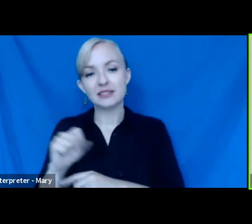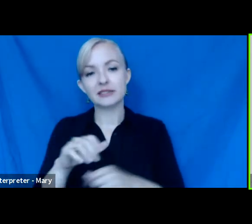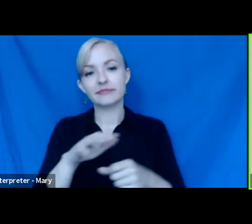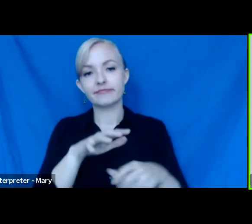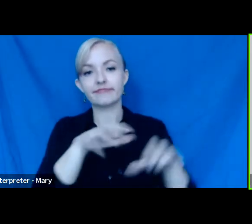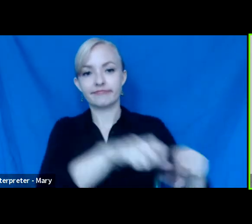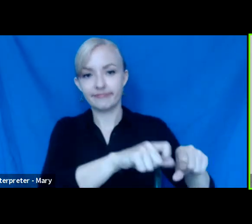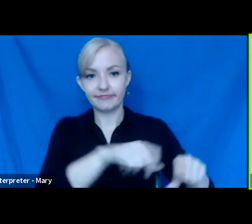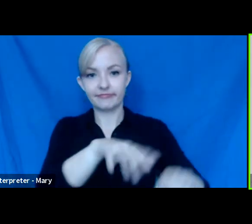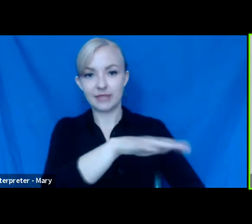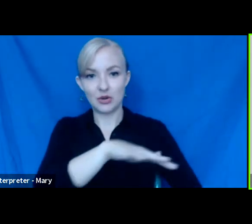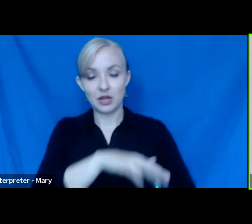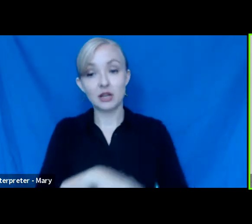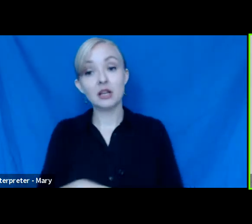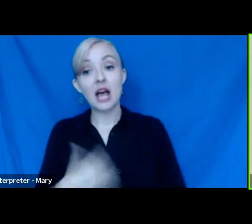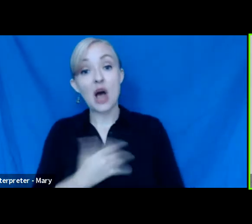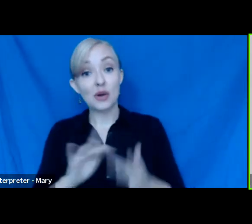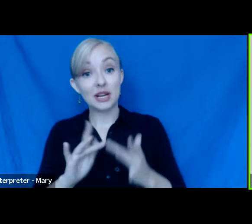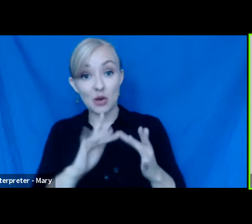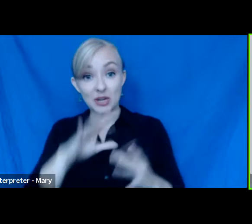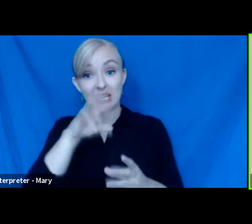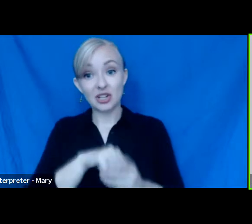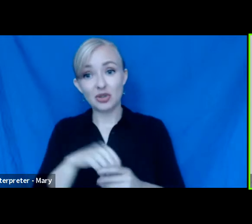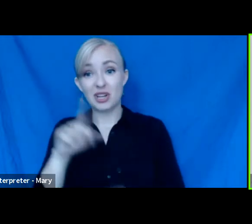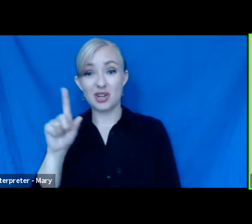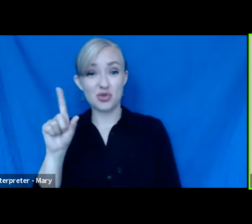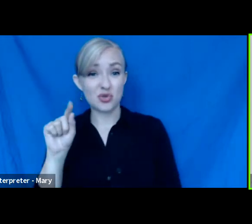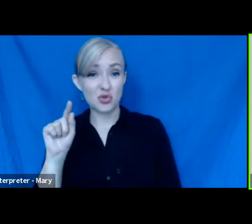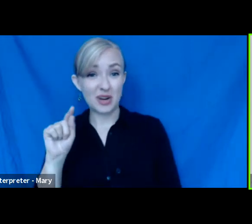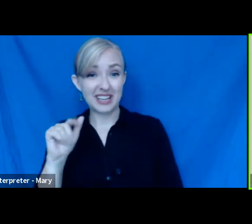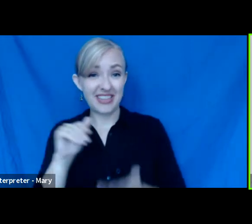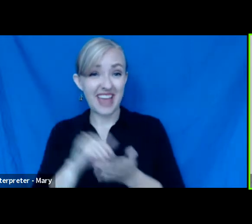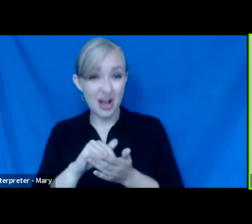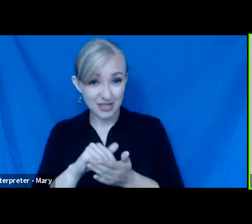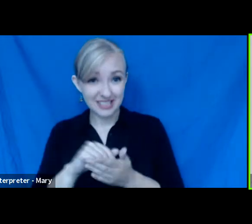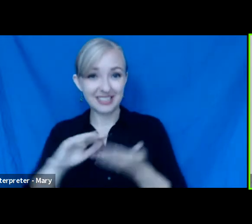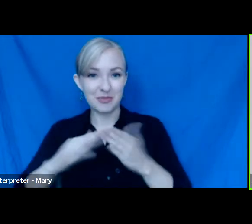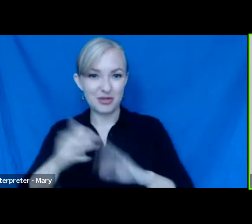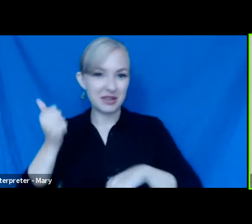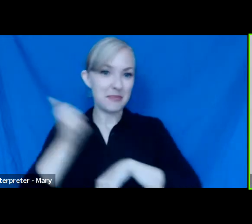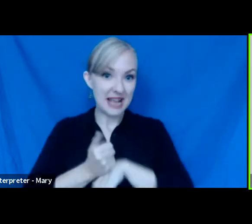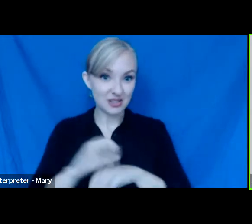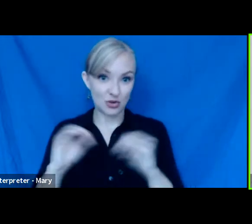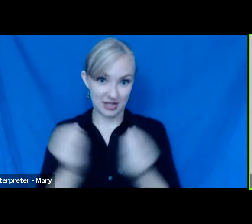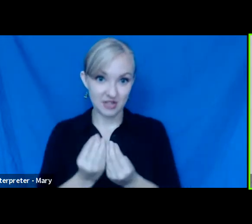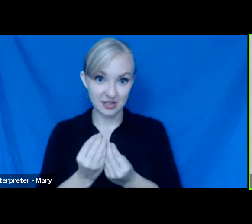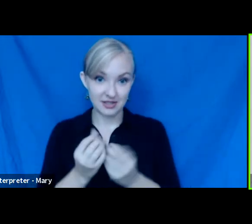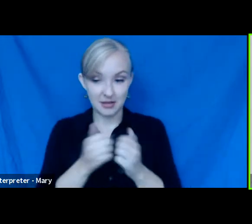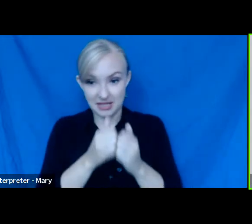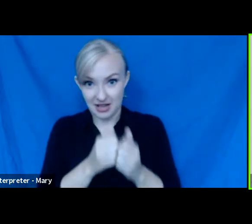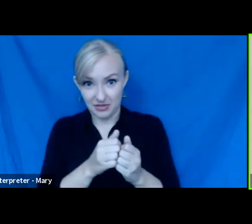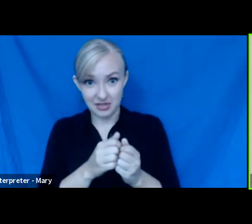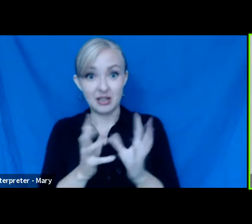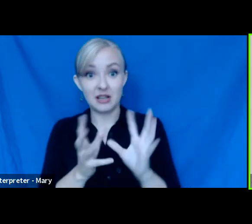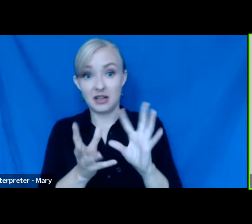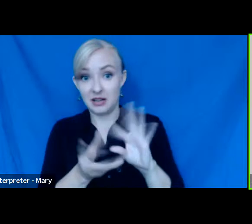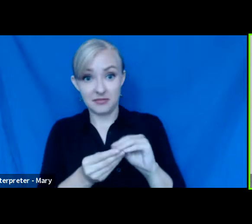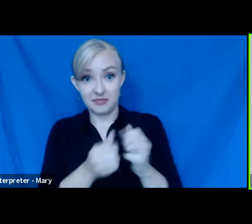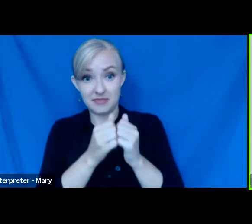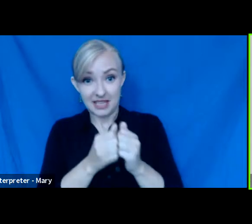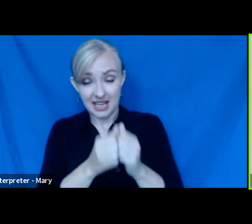aging networks include over 20,000 community-based organizations that collectively provide direct